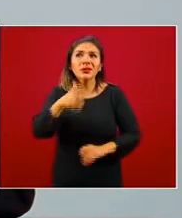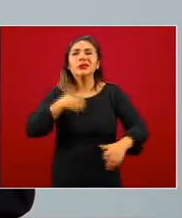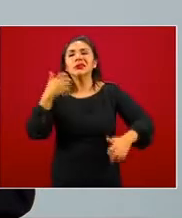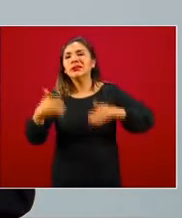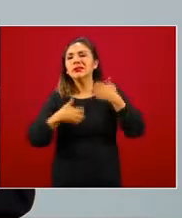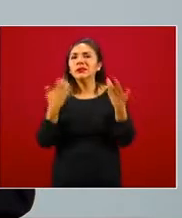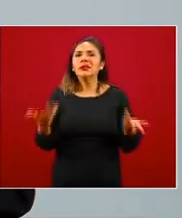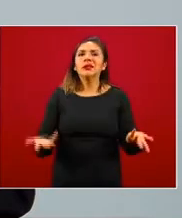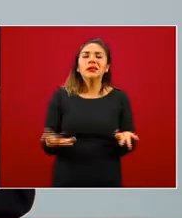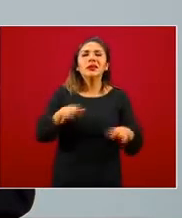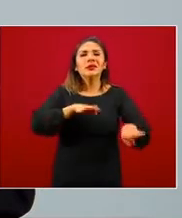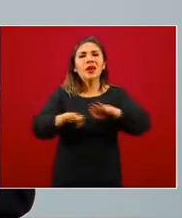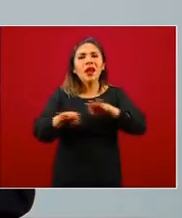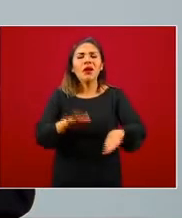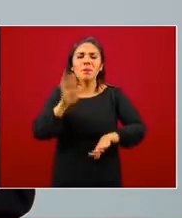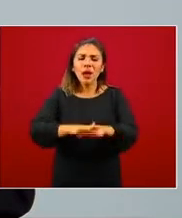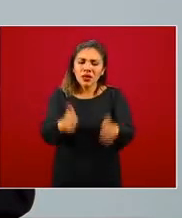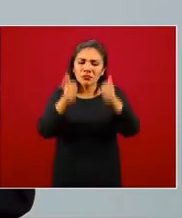but